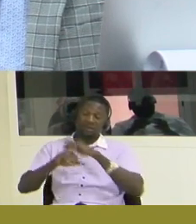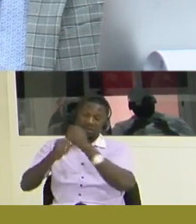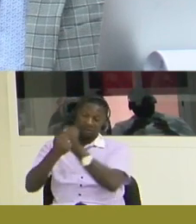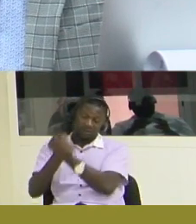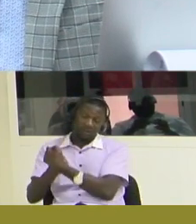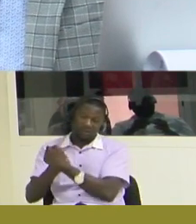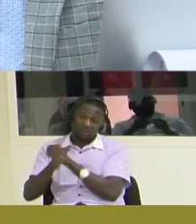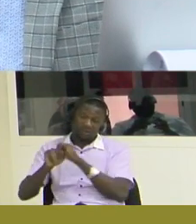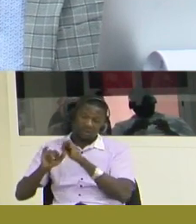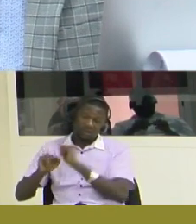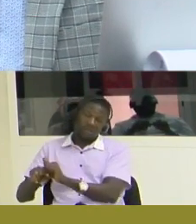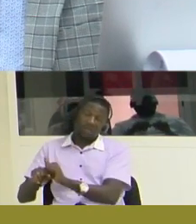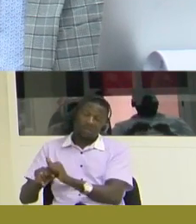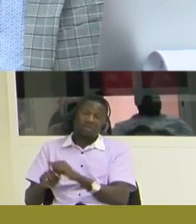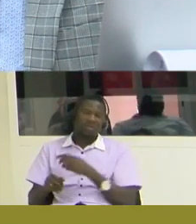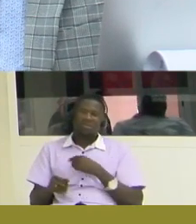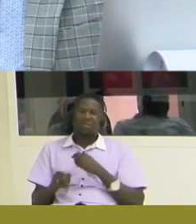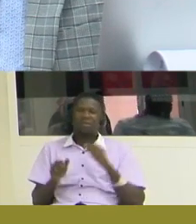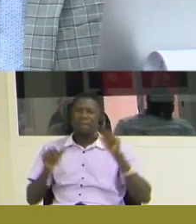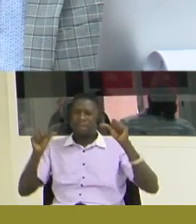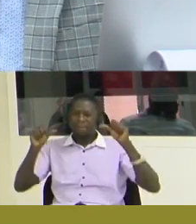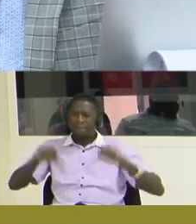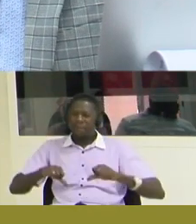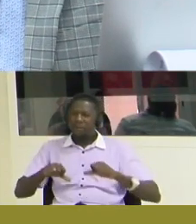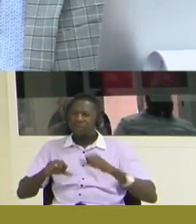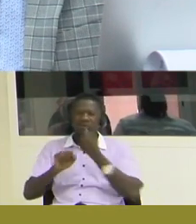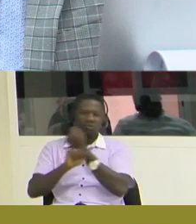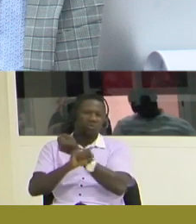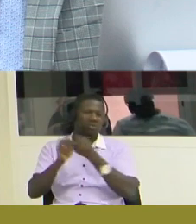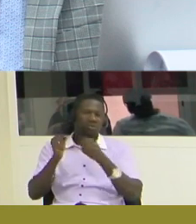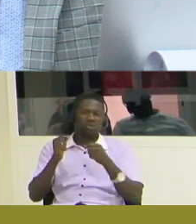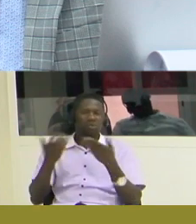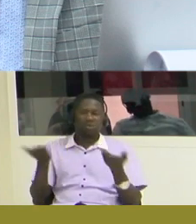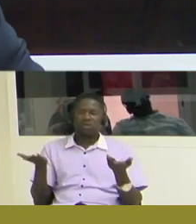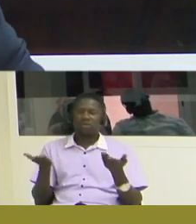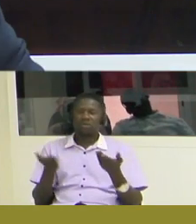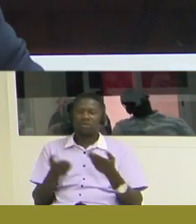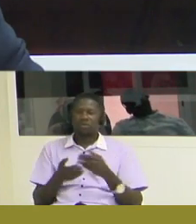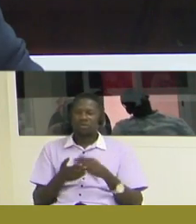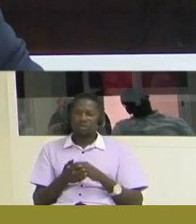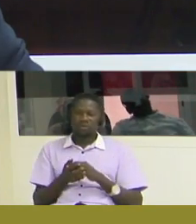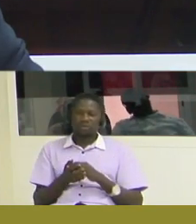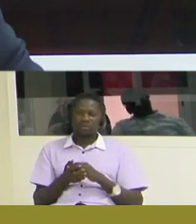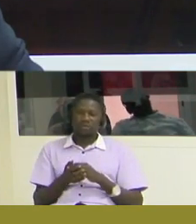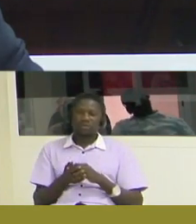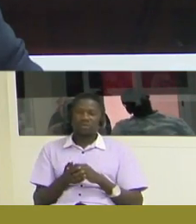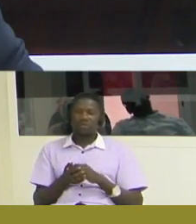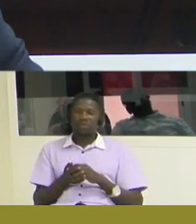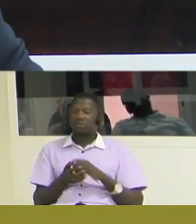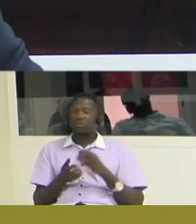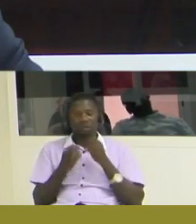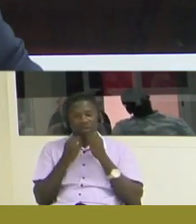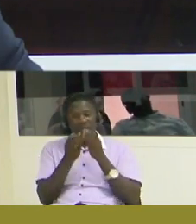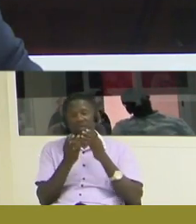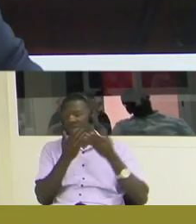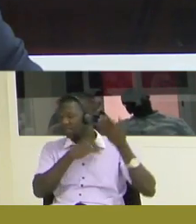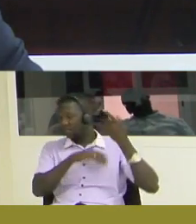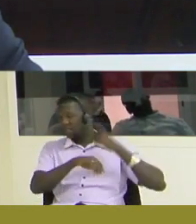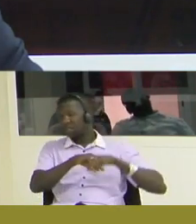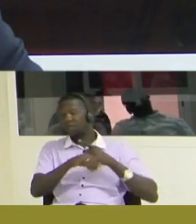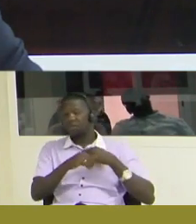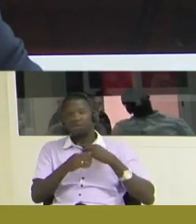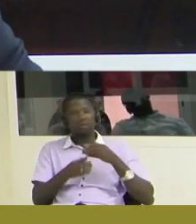in inhumane conditions wasn't that the case well so like I said at the time I did not go to visit